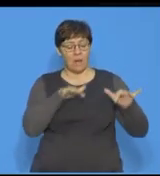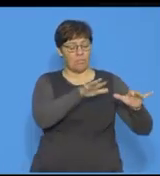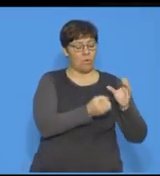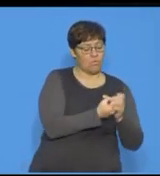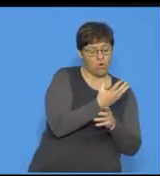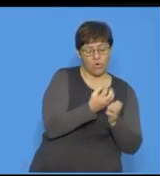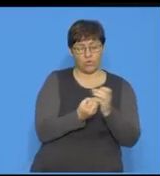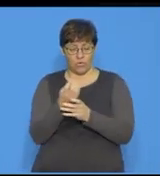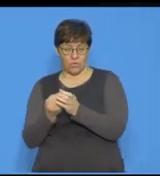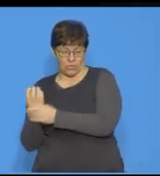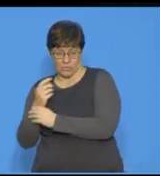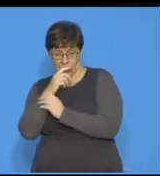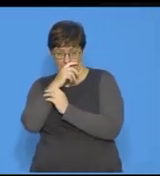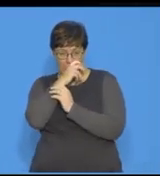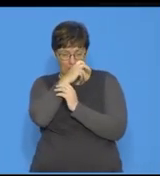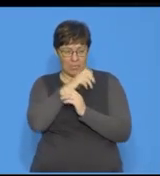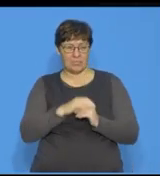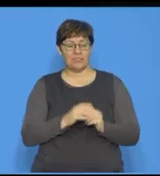population growth: expanding,